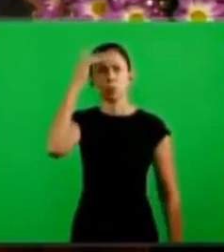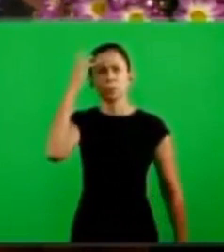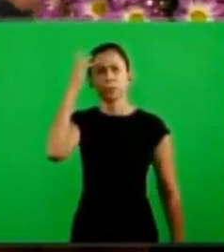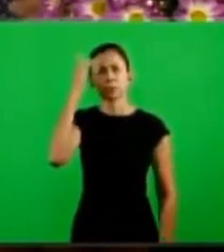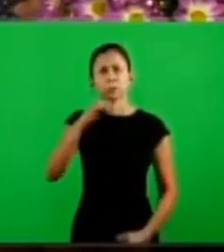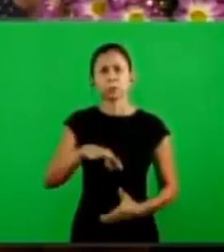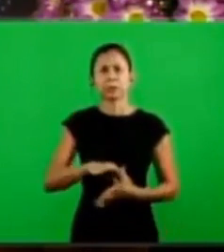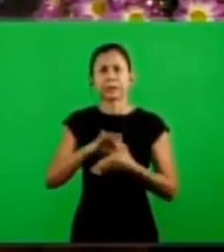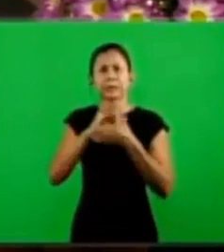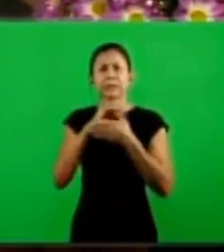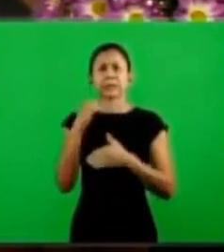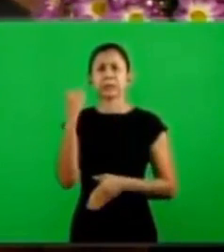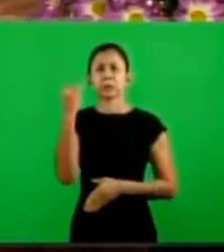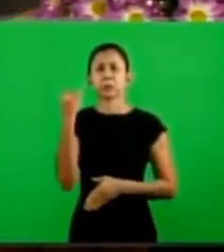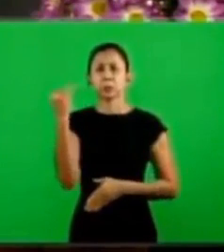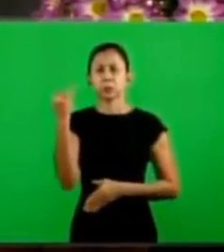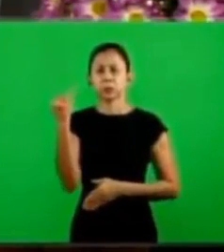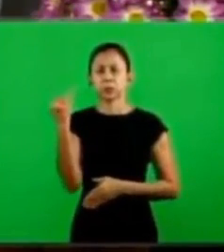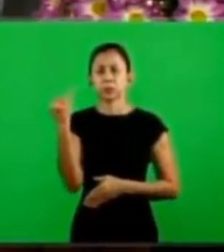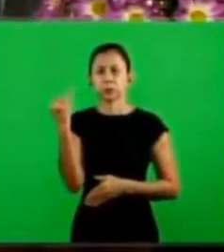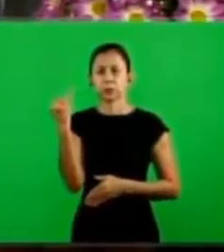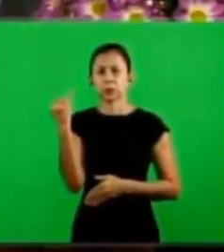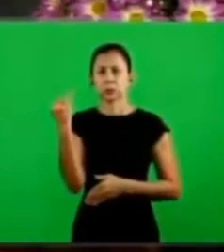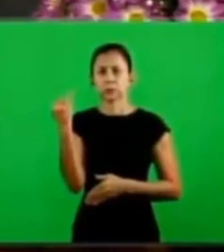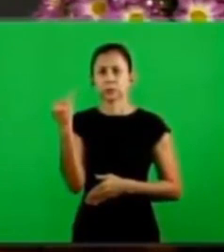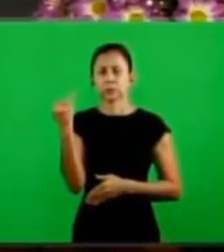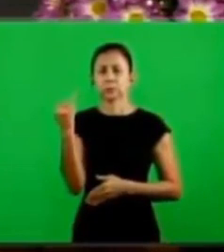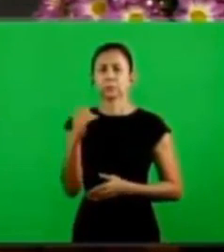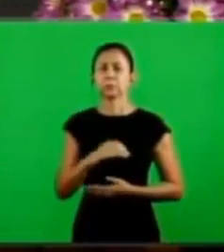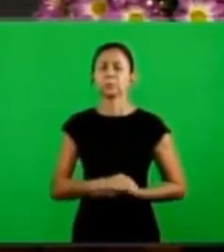as a leader or a protector.